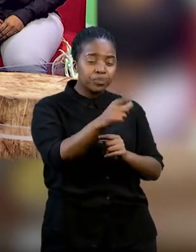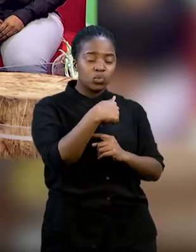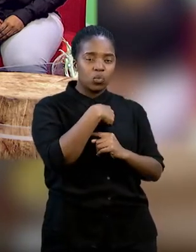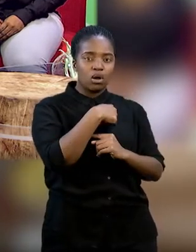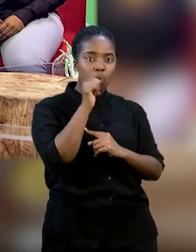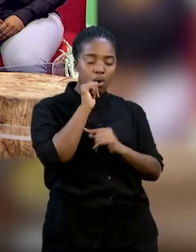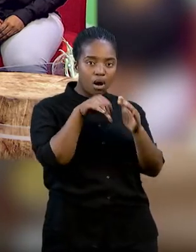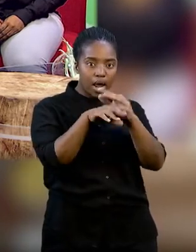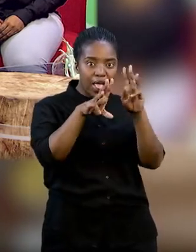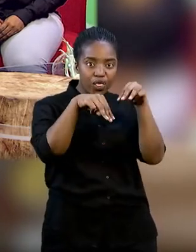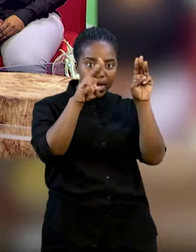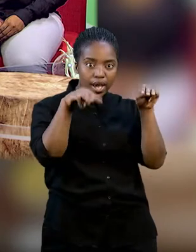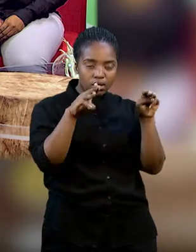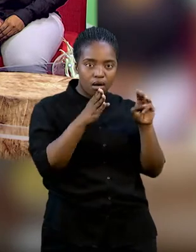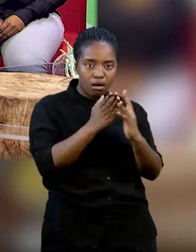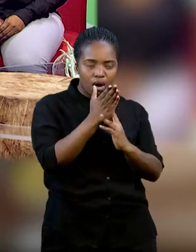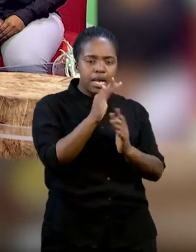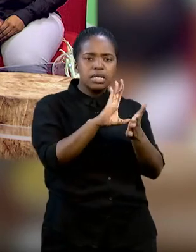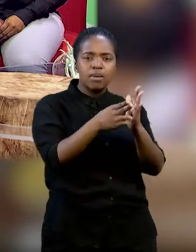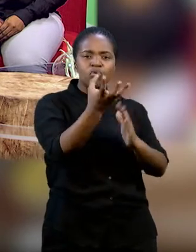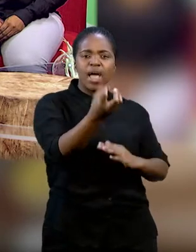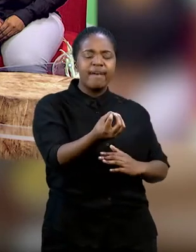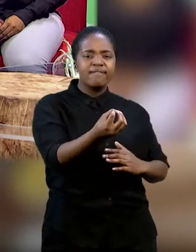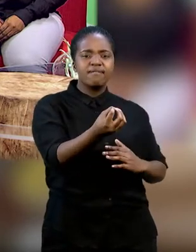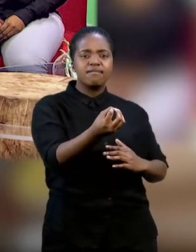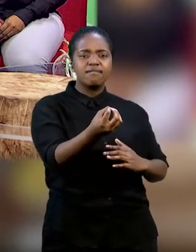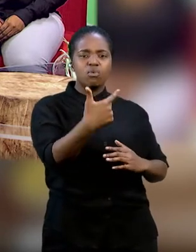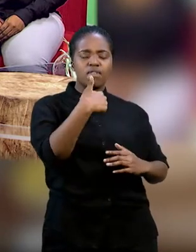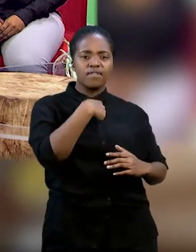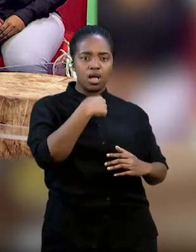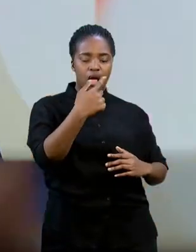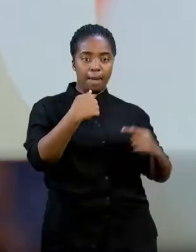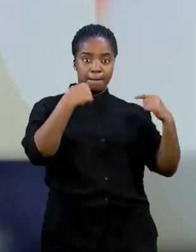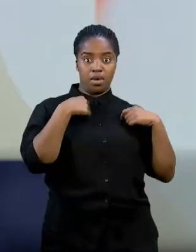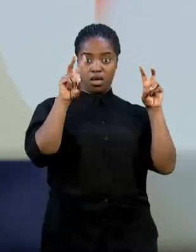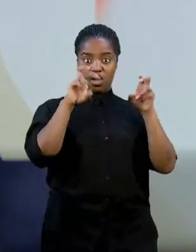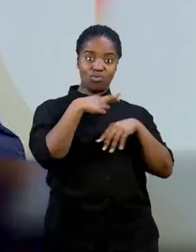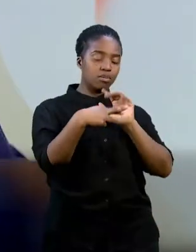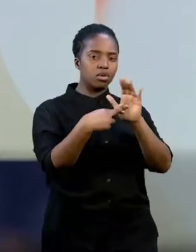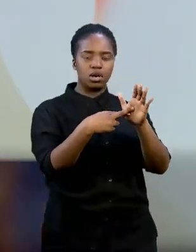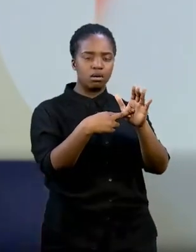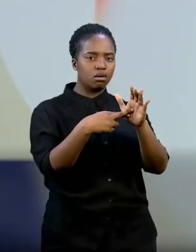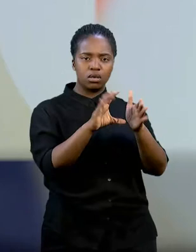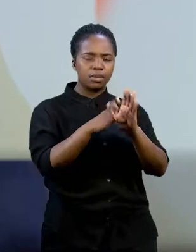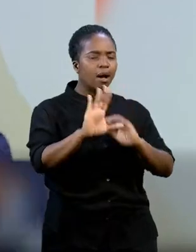important at theater ukuthi more unedisability awungeni kwi show uzo